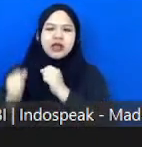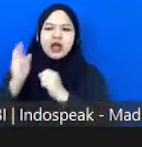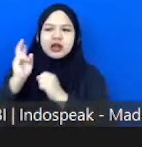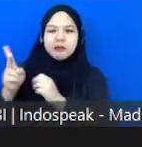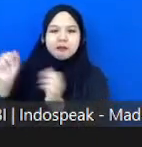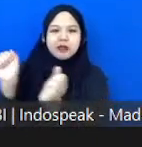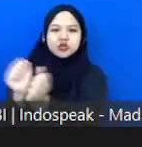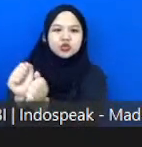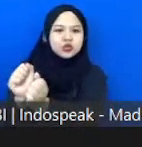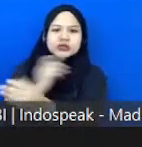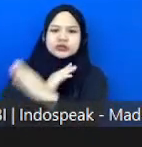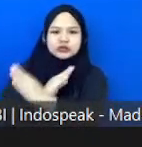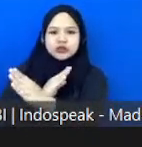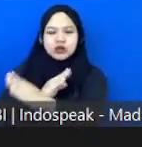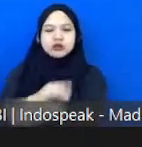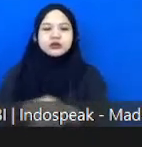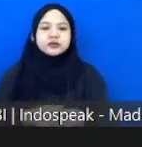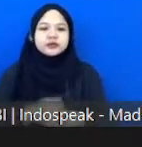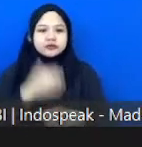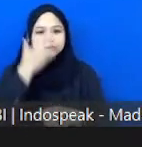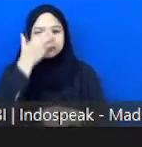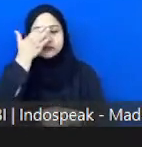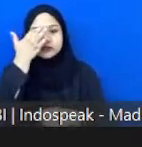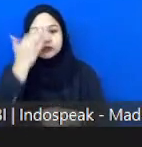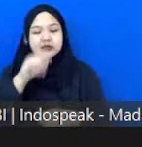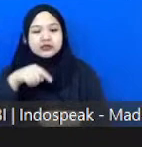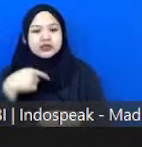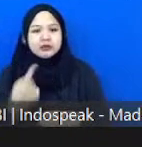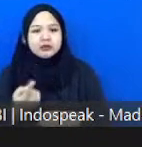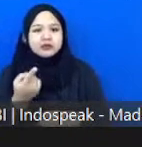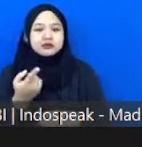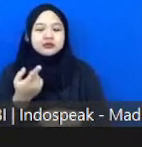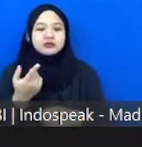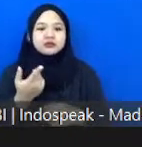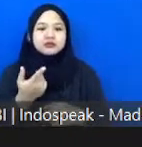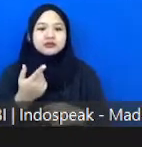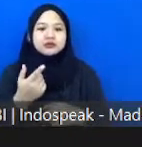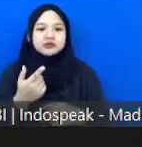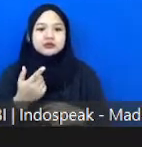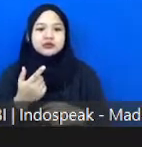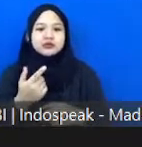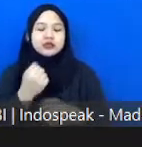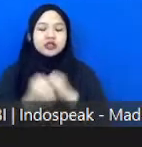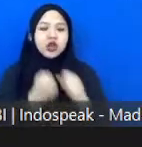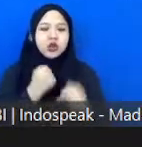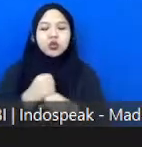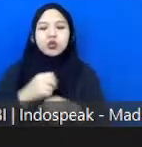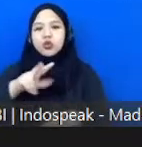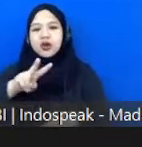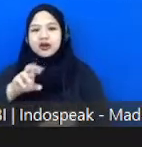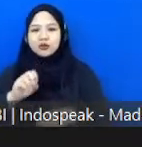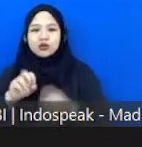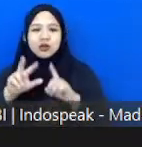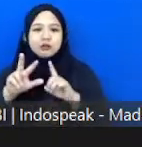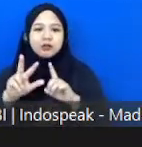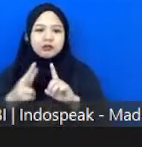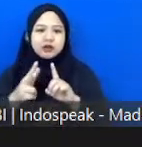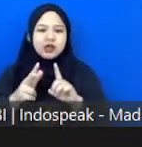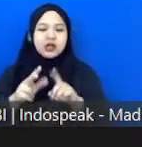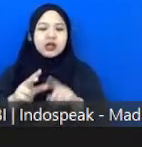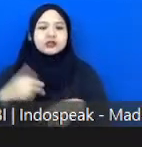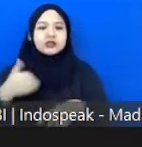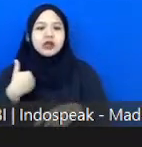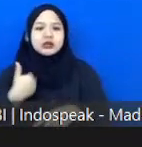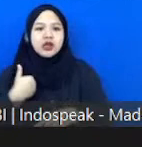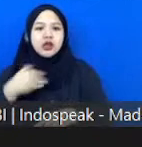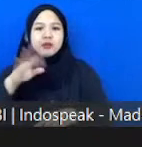the 2018 one, which is what I'm showing you here, with that approximately out of 450,000 people